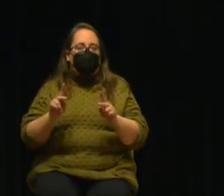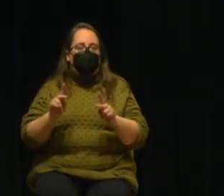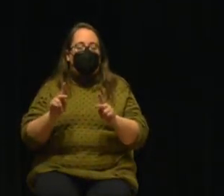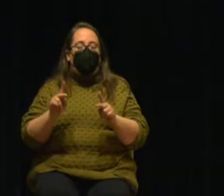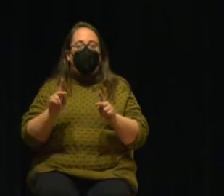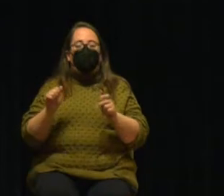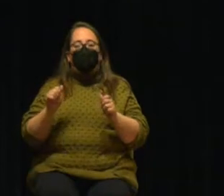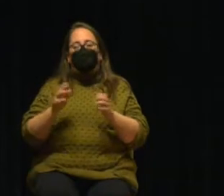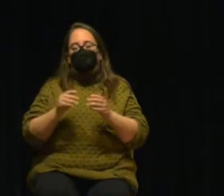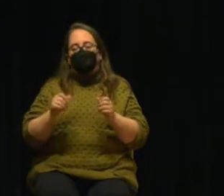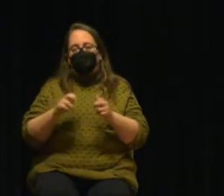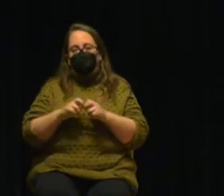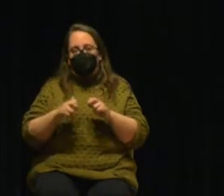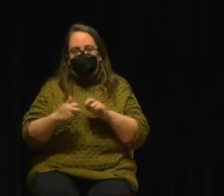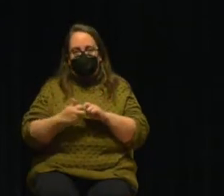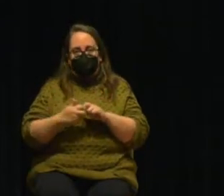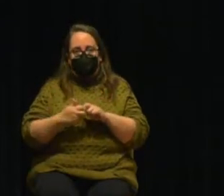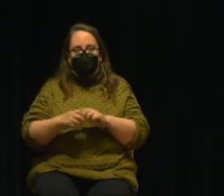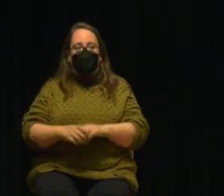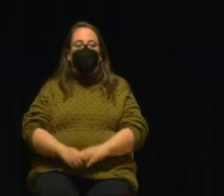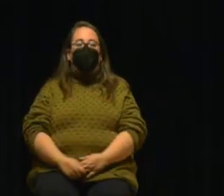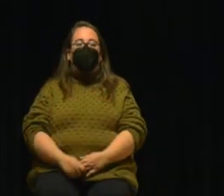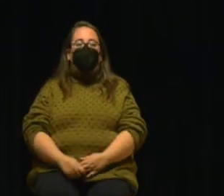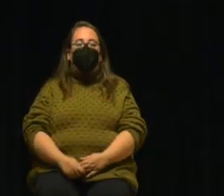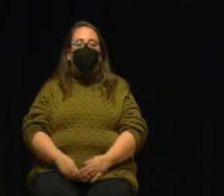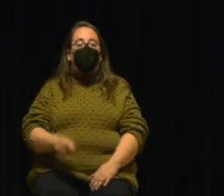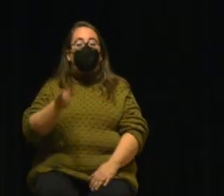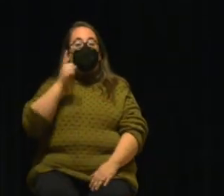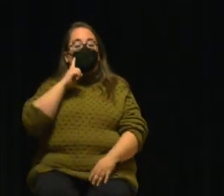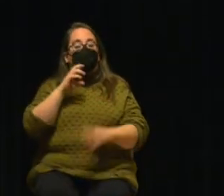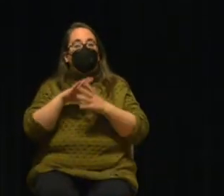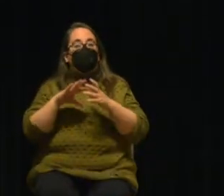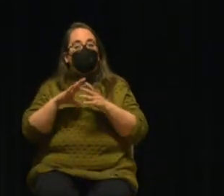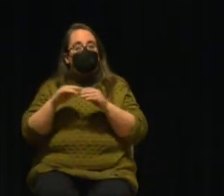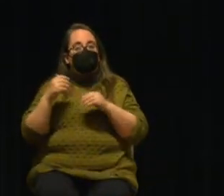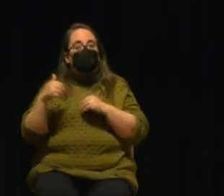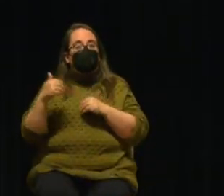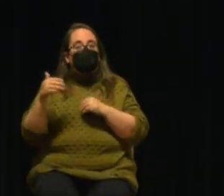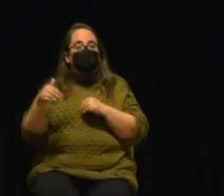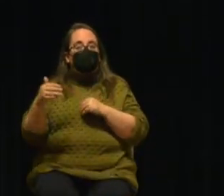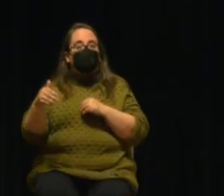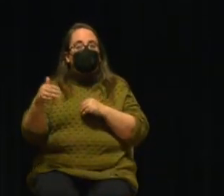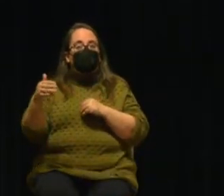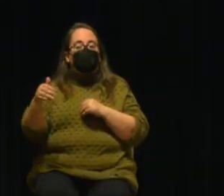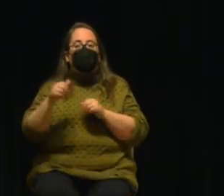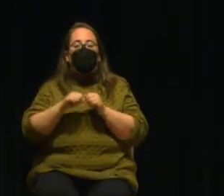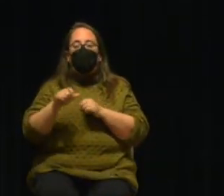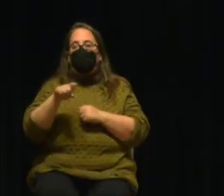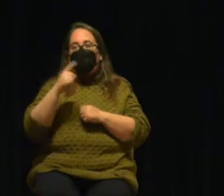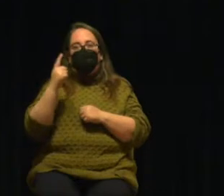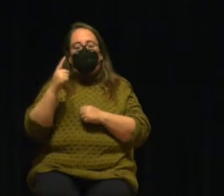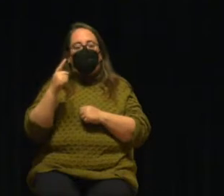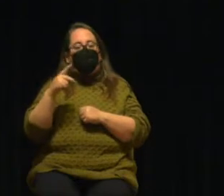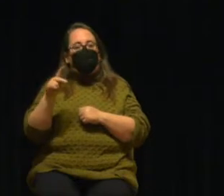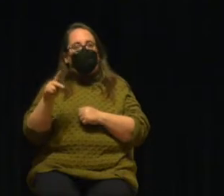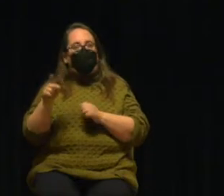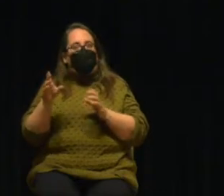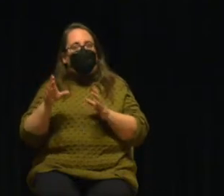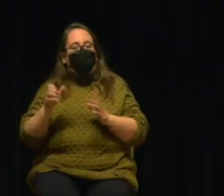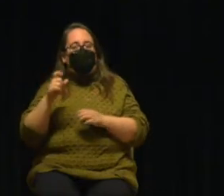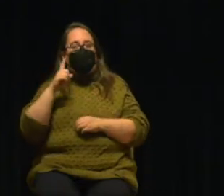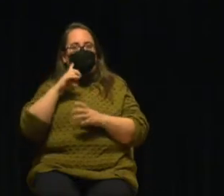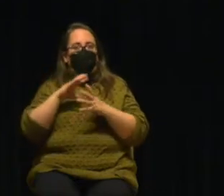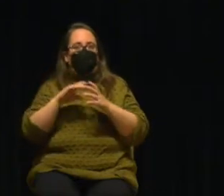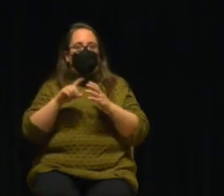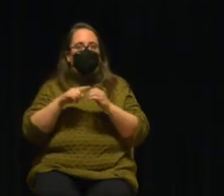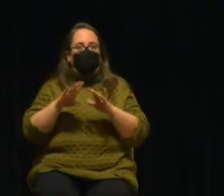solve problems. He had heard stories like this before. Every Black Philadelphian had heard stories about